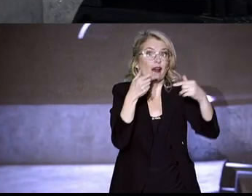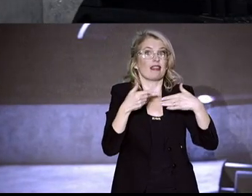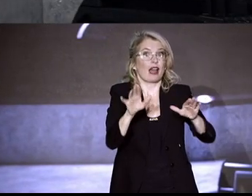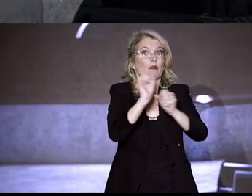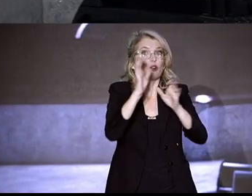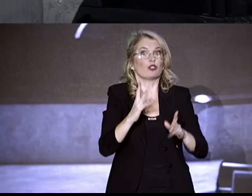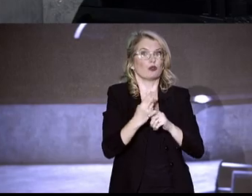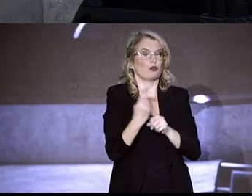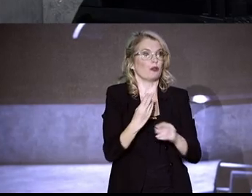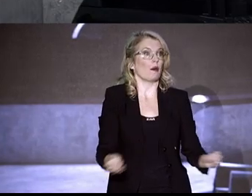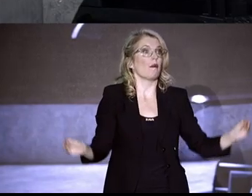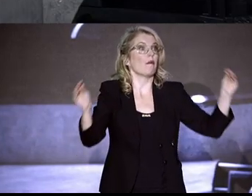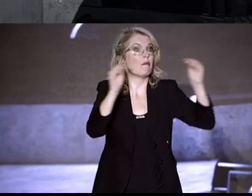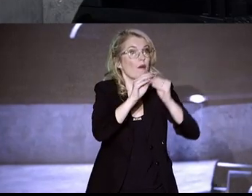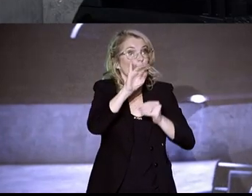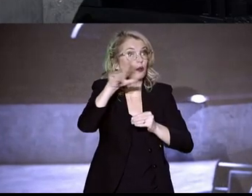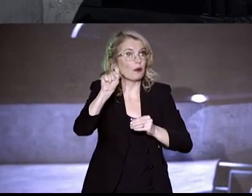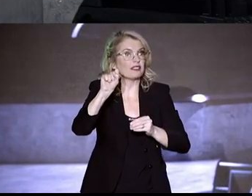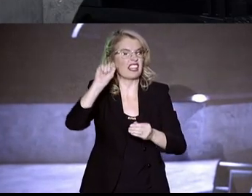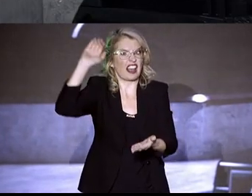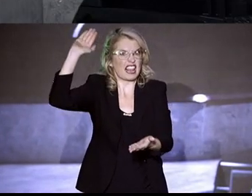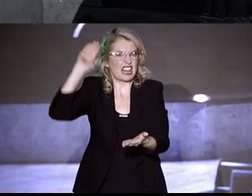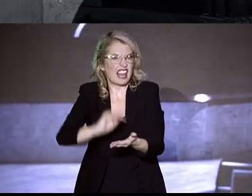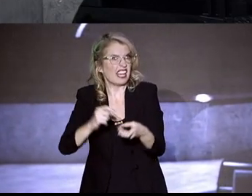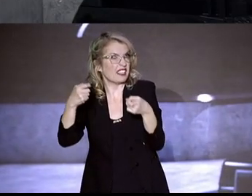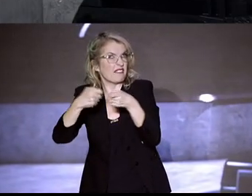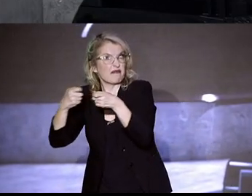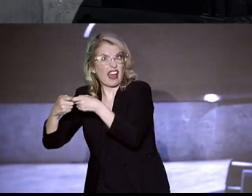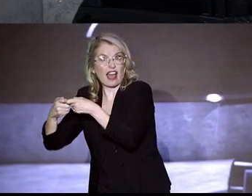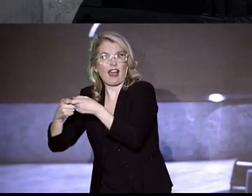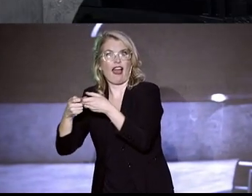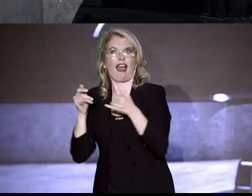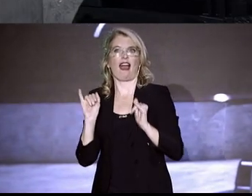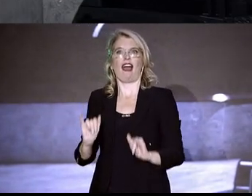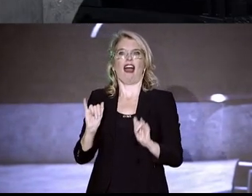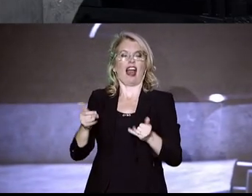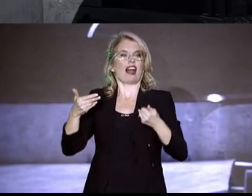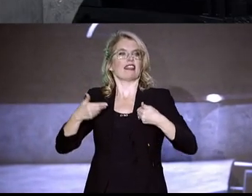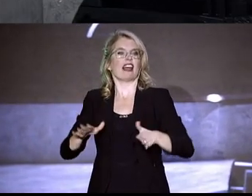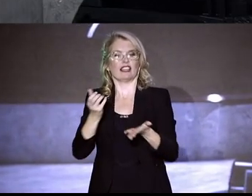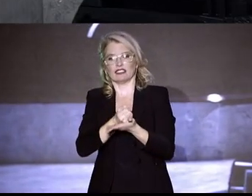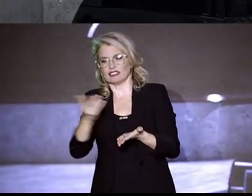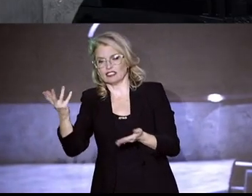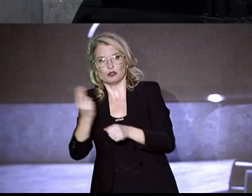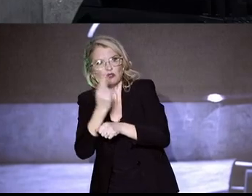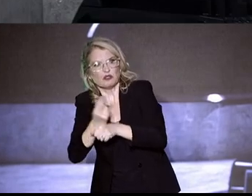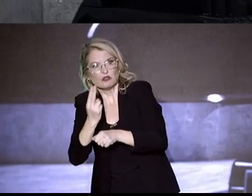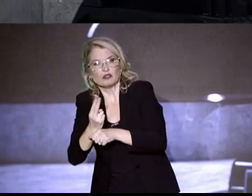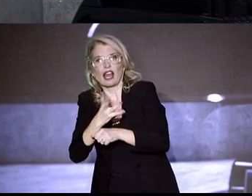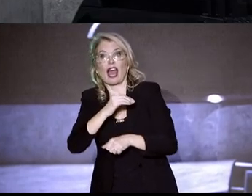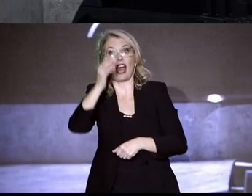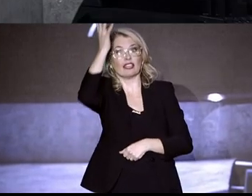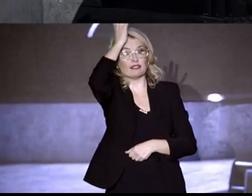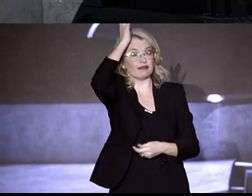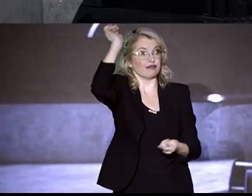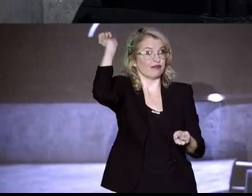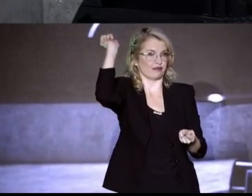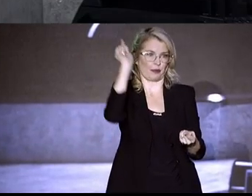to use more tools with fewer batteries, leading to less material usage and waste